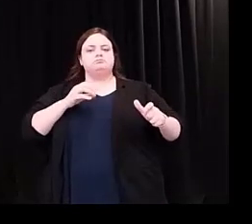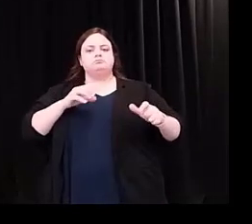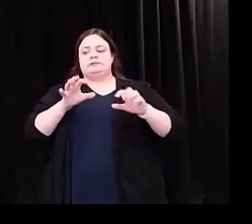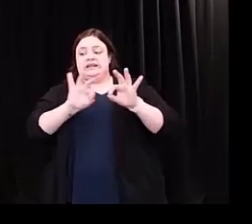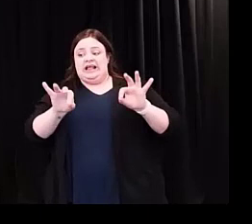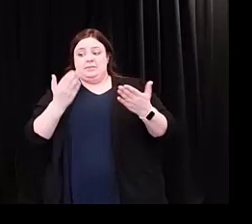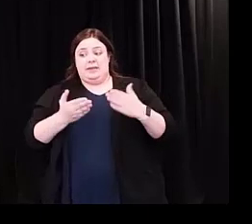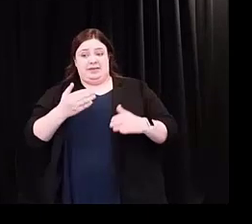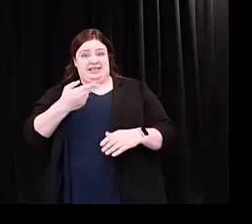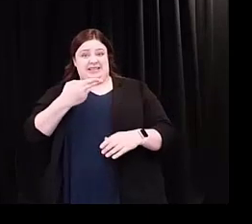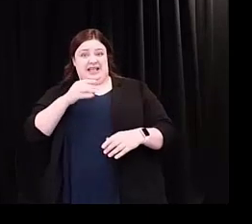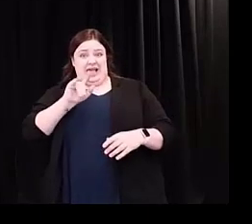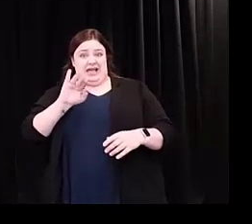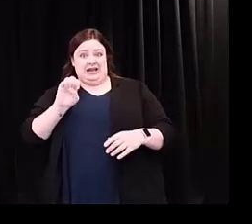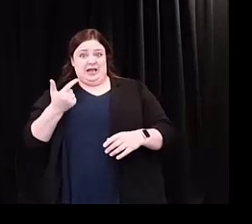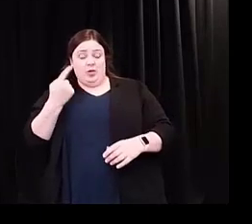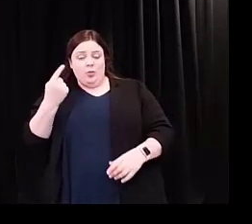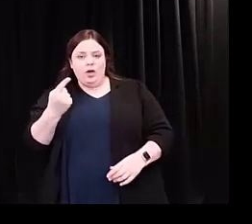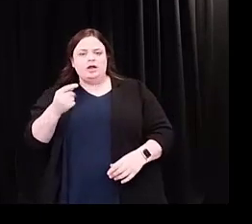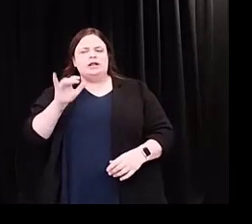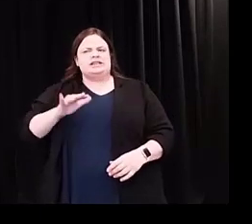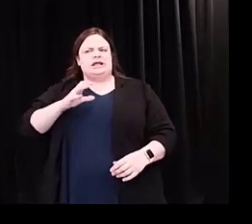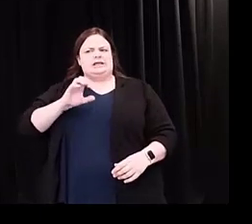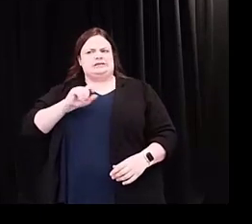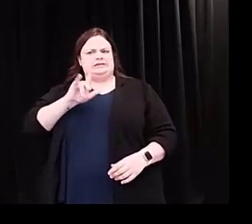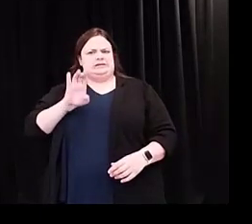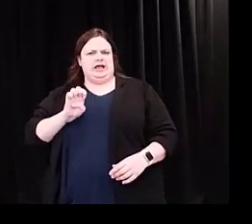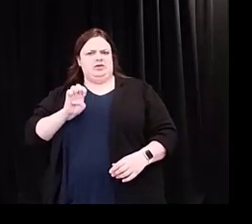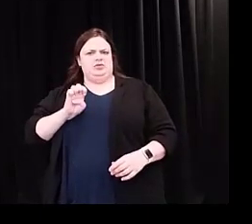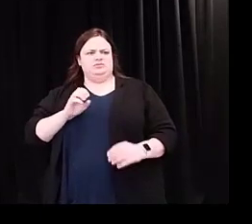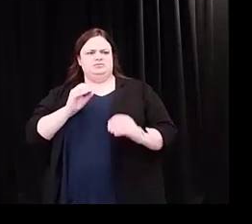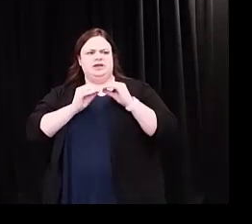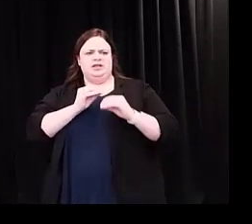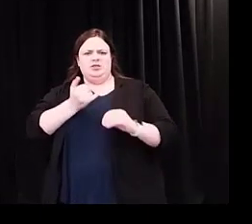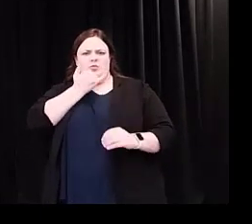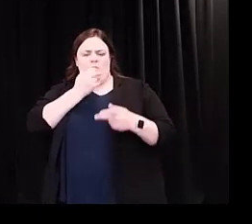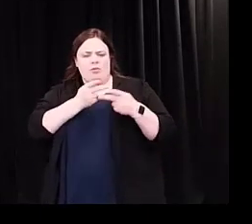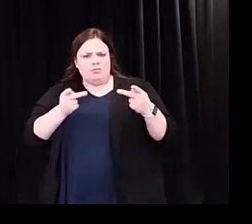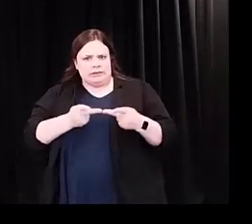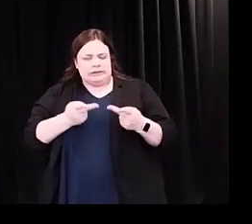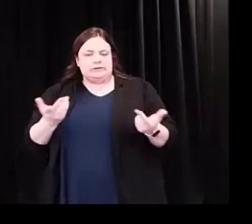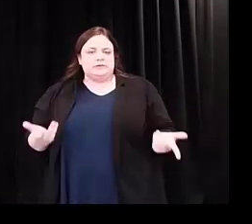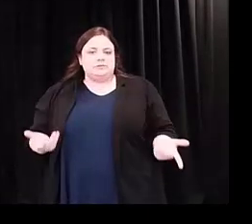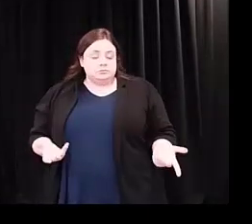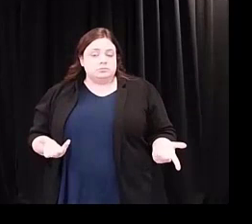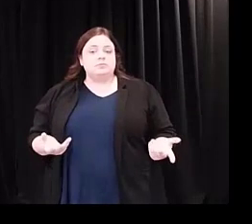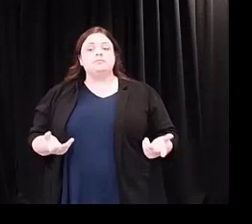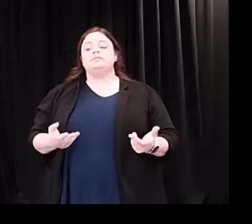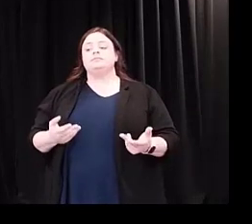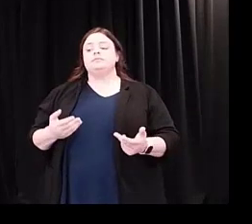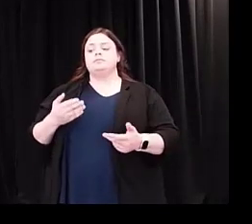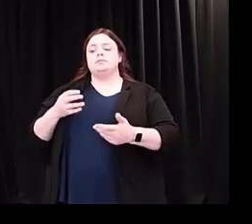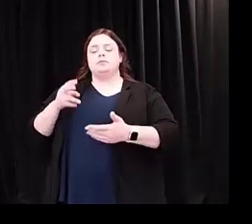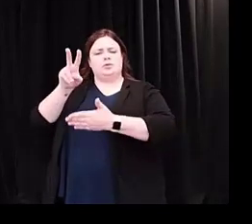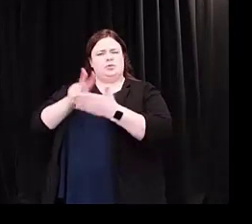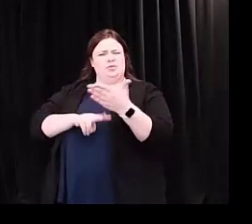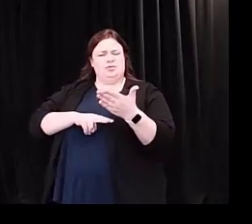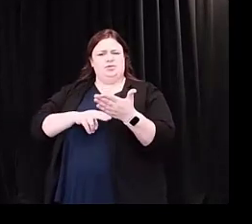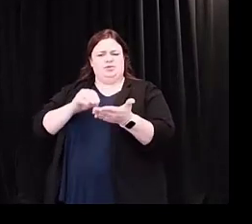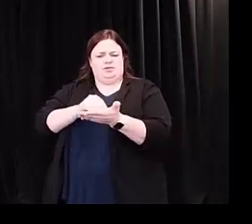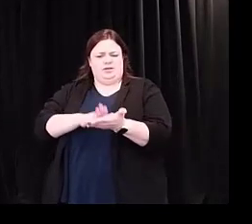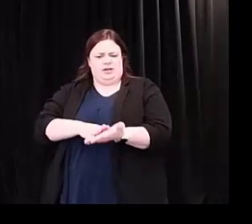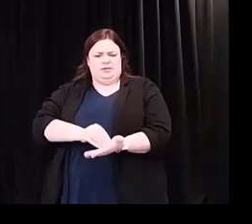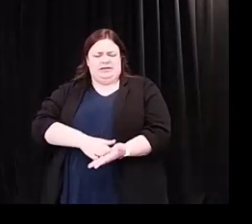If it is, it's in that style has been added in the wrong place. So just looking through this document, I'm